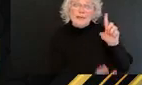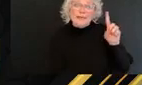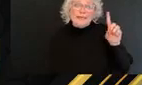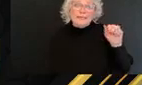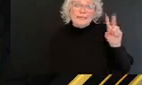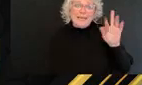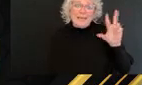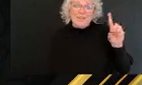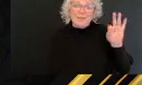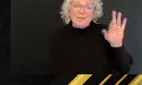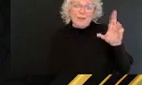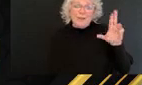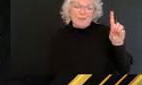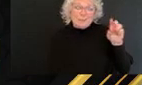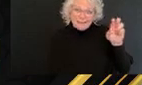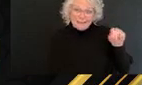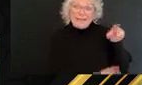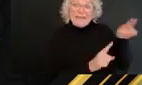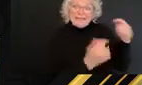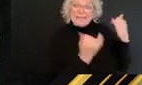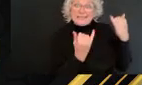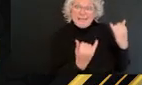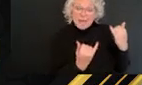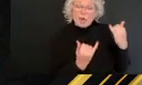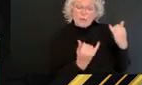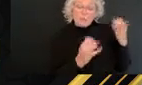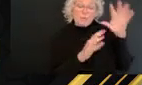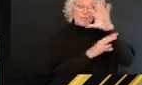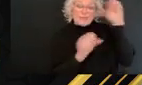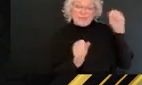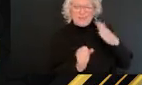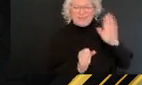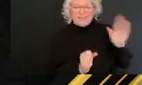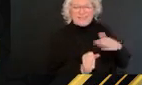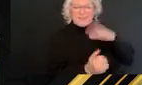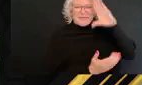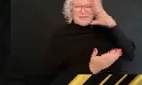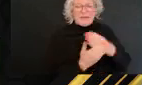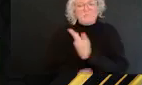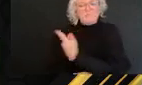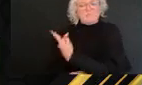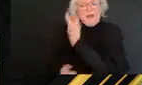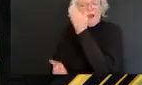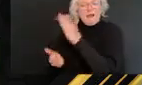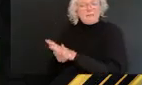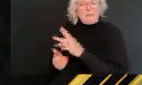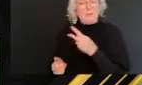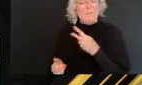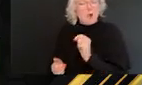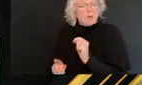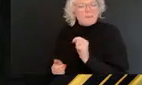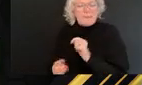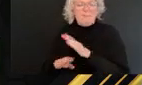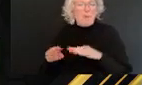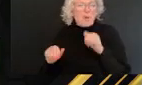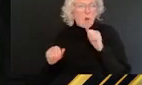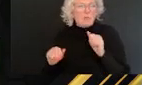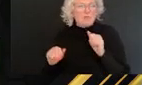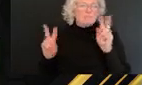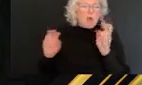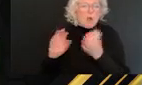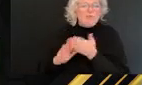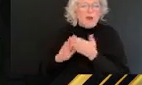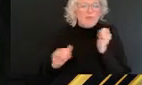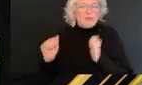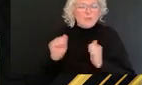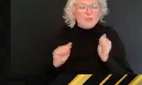son, David Friedman, who is now president. My husband and I are still working part-time, but as I say, we are not running the show,